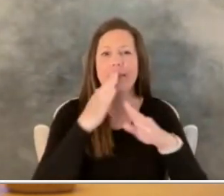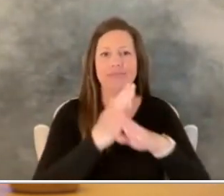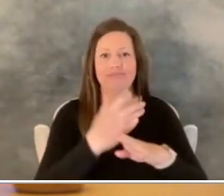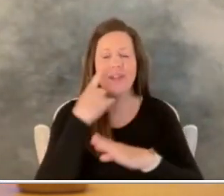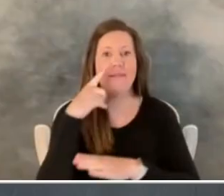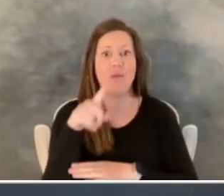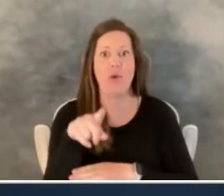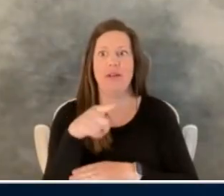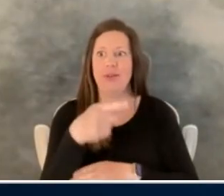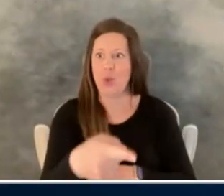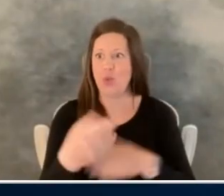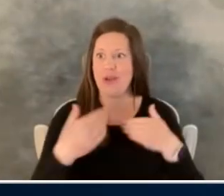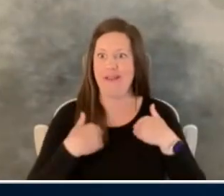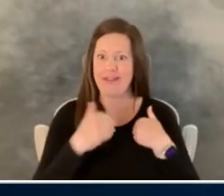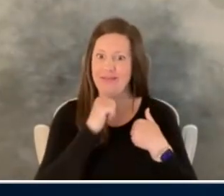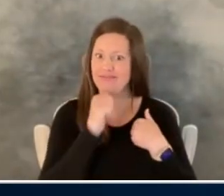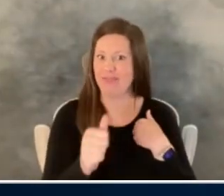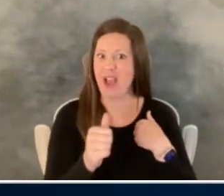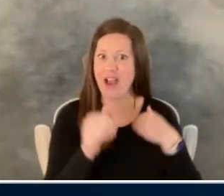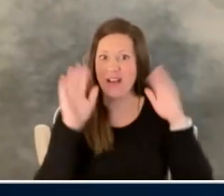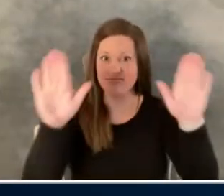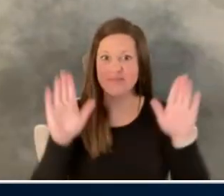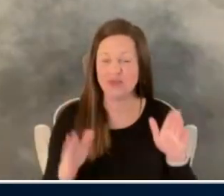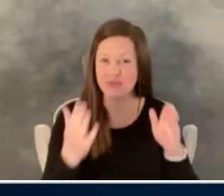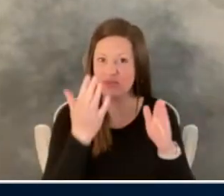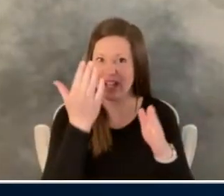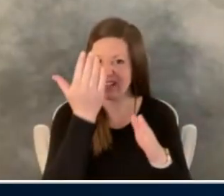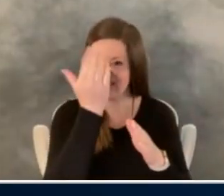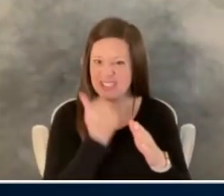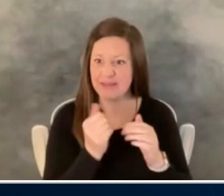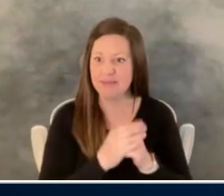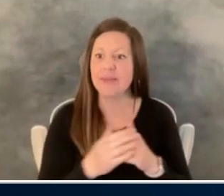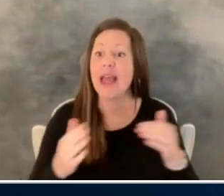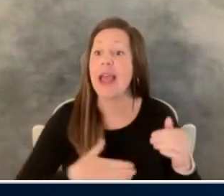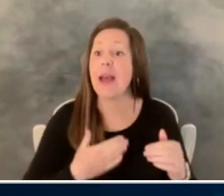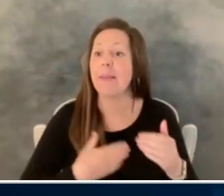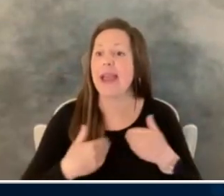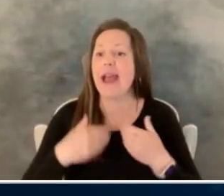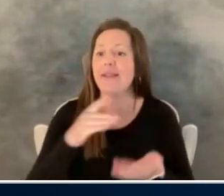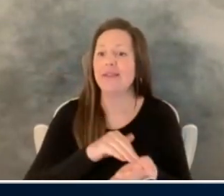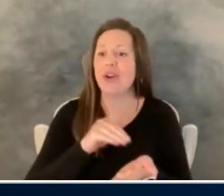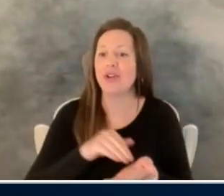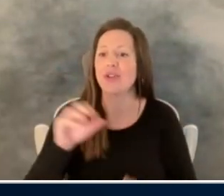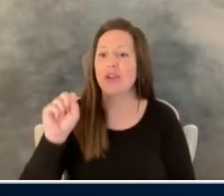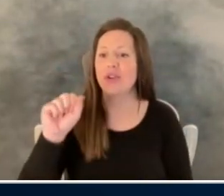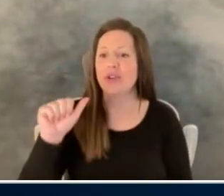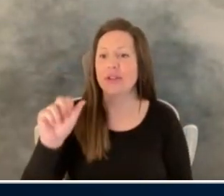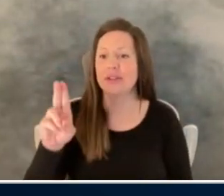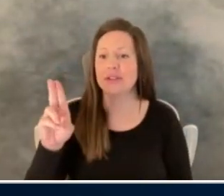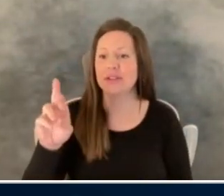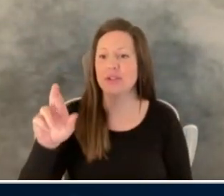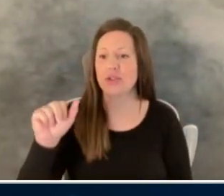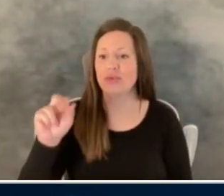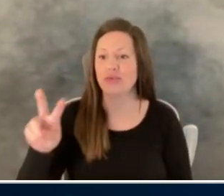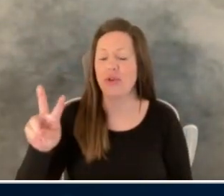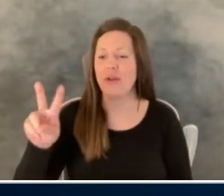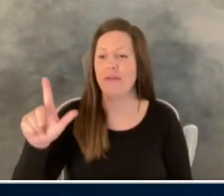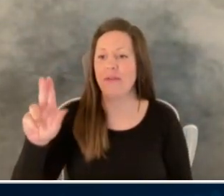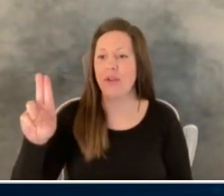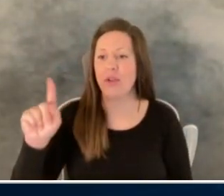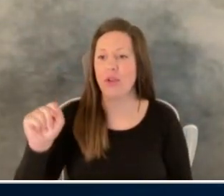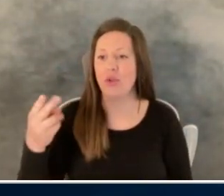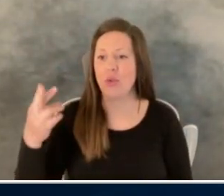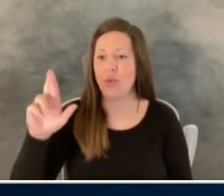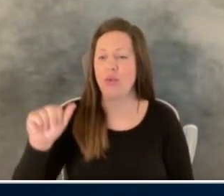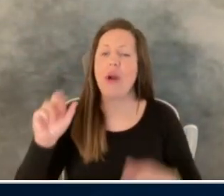sleep. We are so pleased to have Dr. Saurav Luthra joining us via webcam. We're also hoping to get Dr. Nancy Stewart in the studio in a